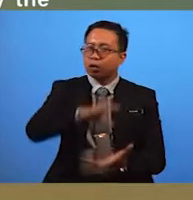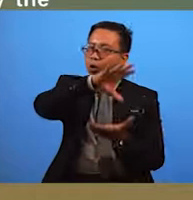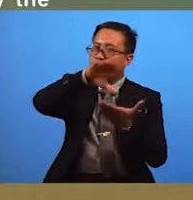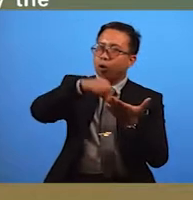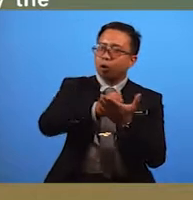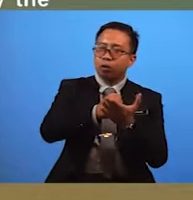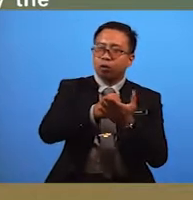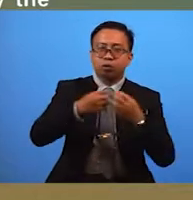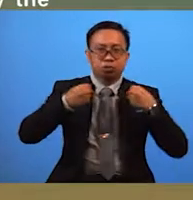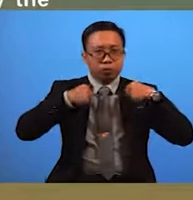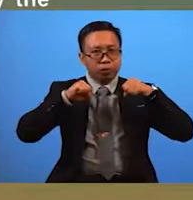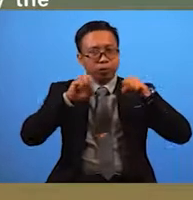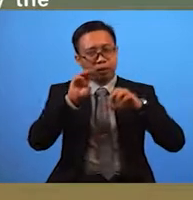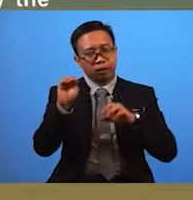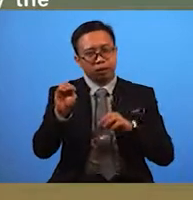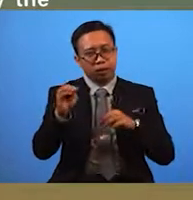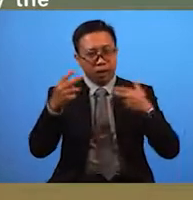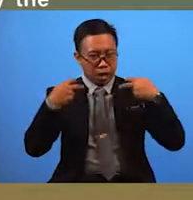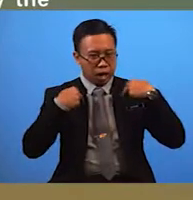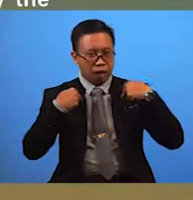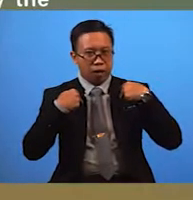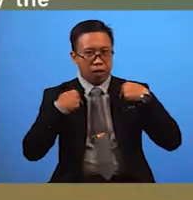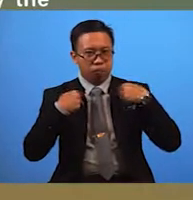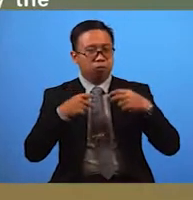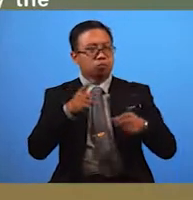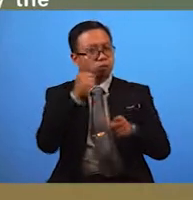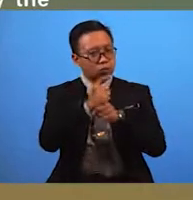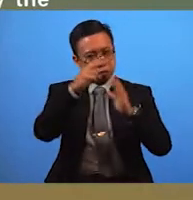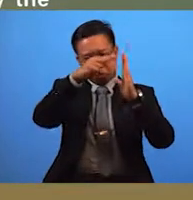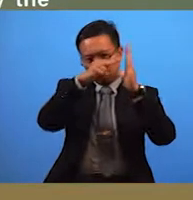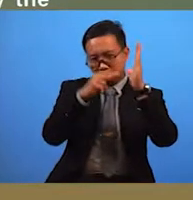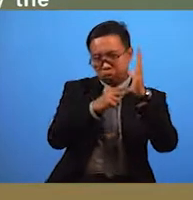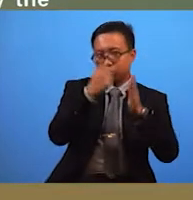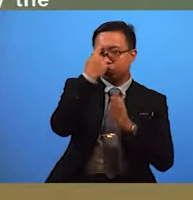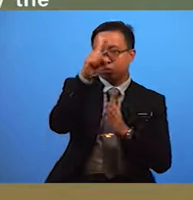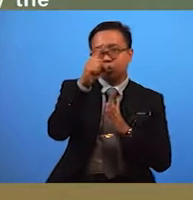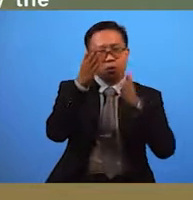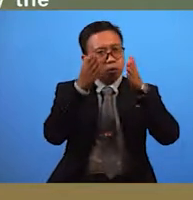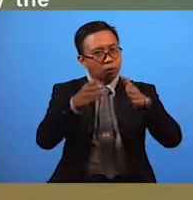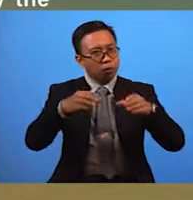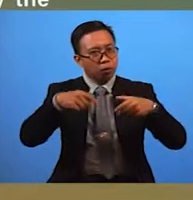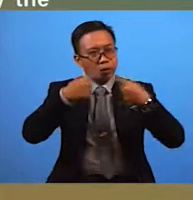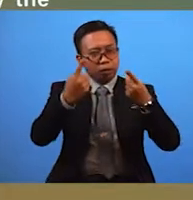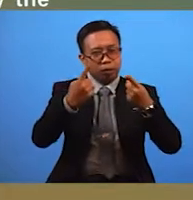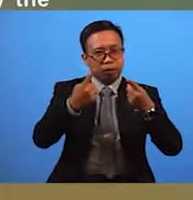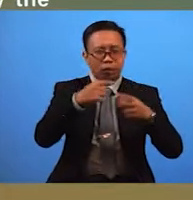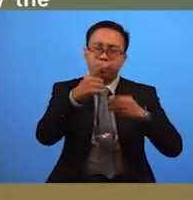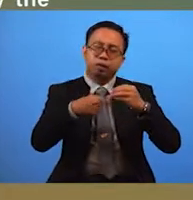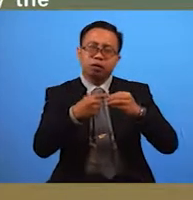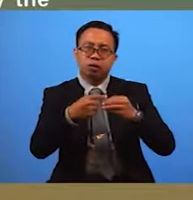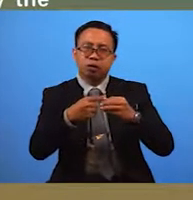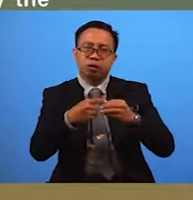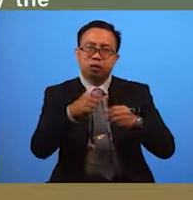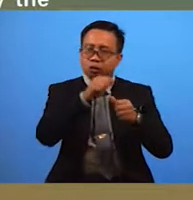All supermarkets and premises have strict guidelines to patrons who go there, where everyone